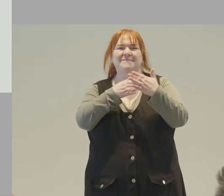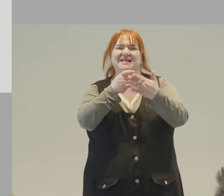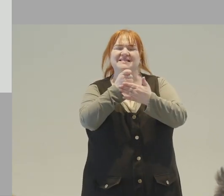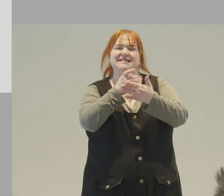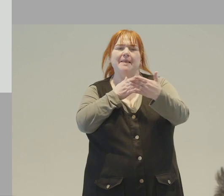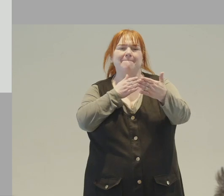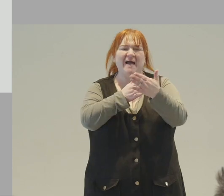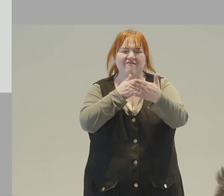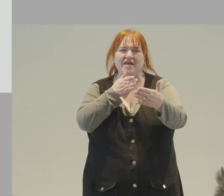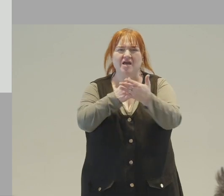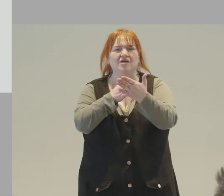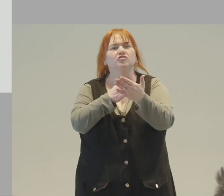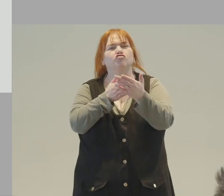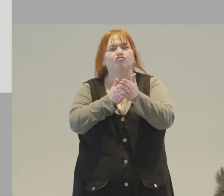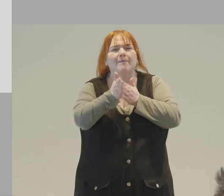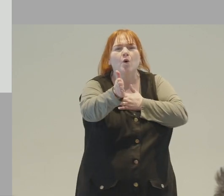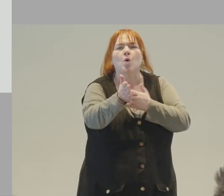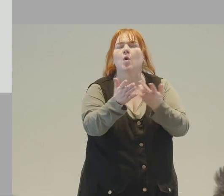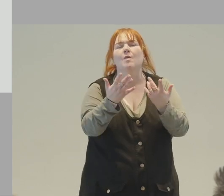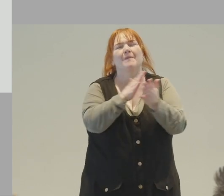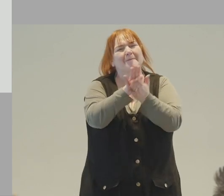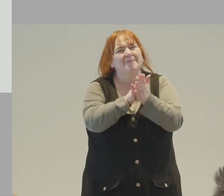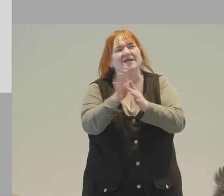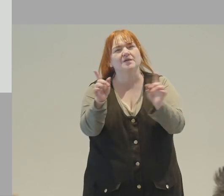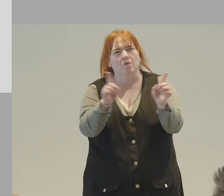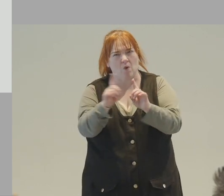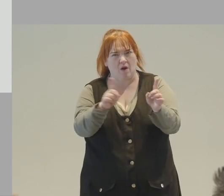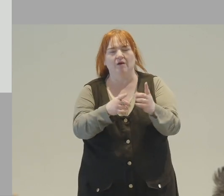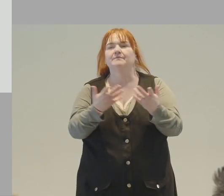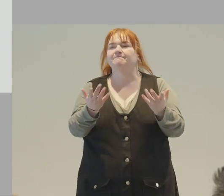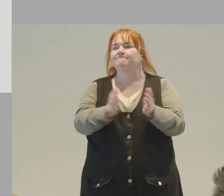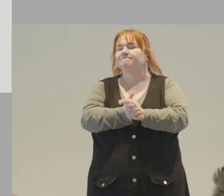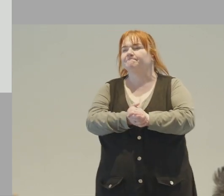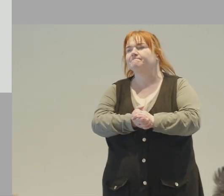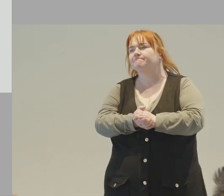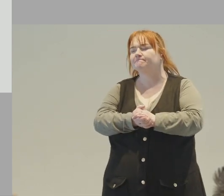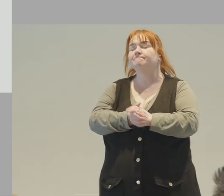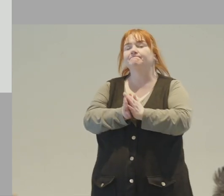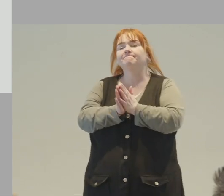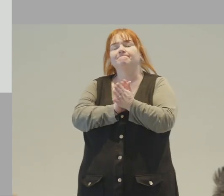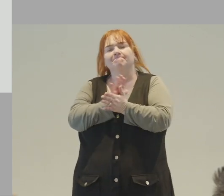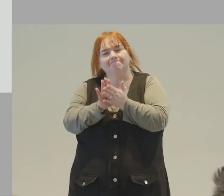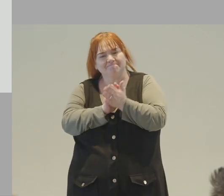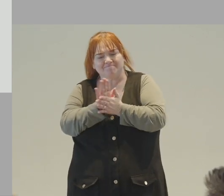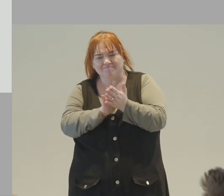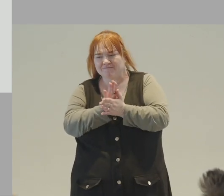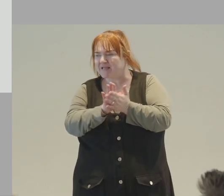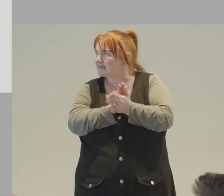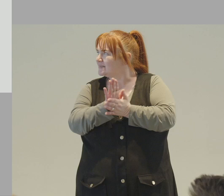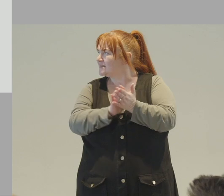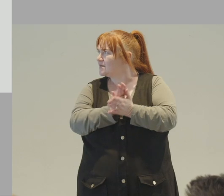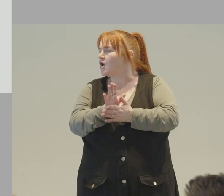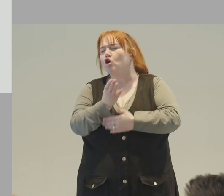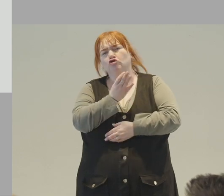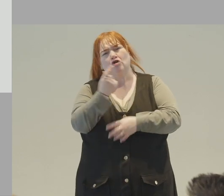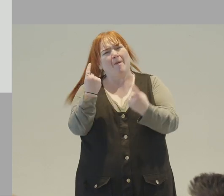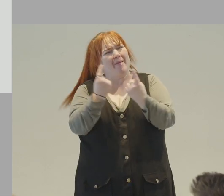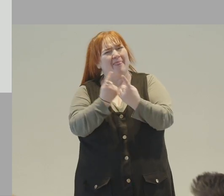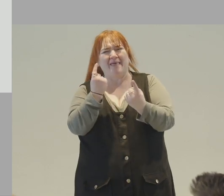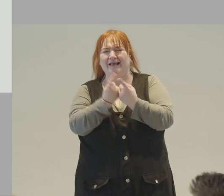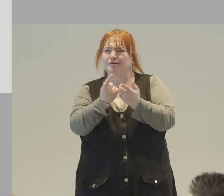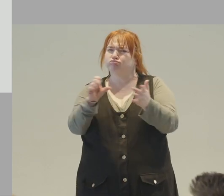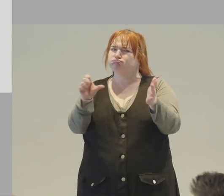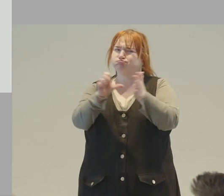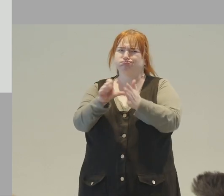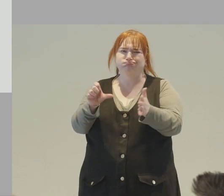Charlene? That means that things are like things that we find really